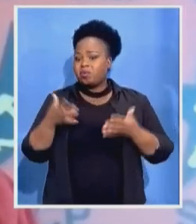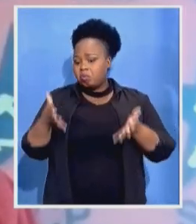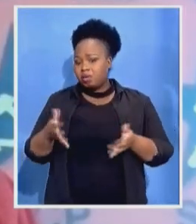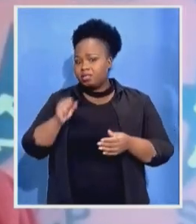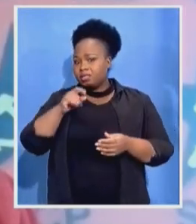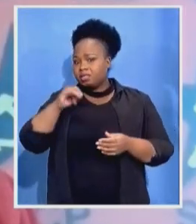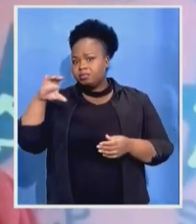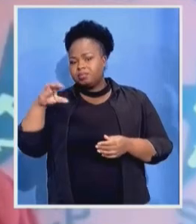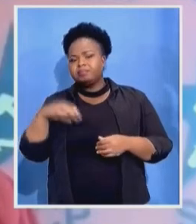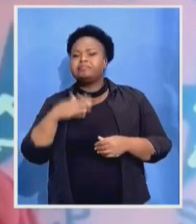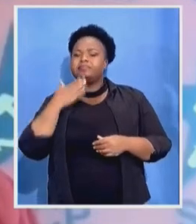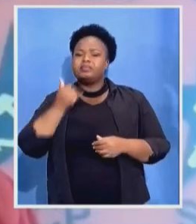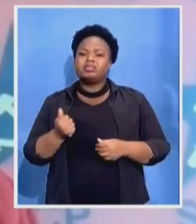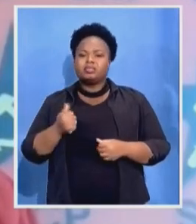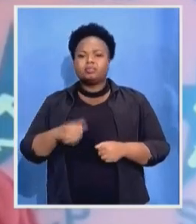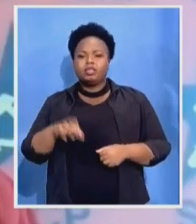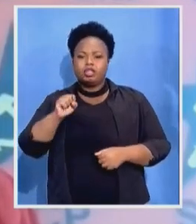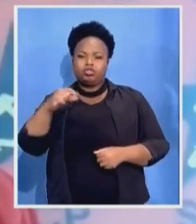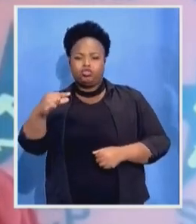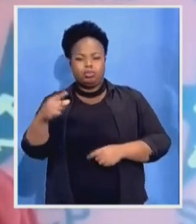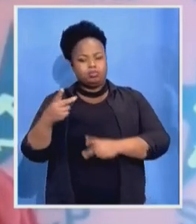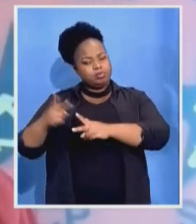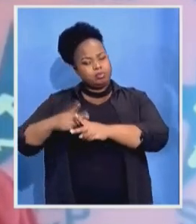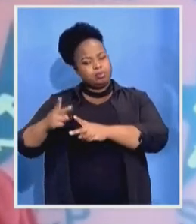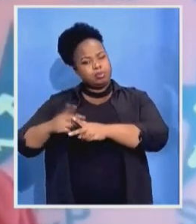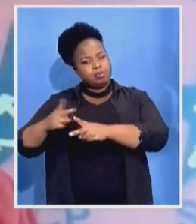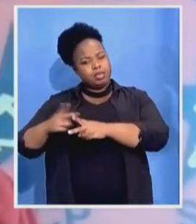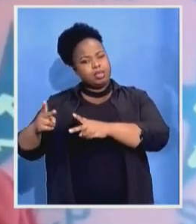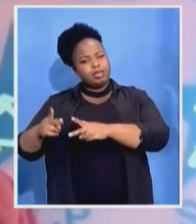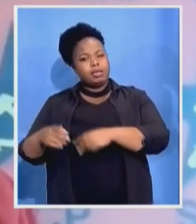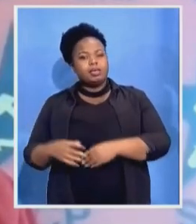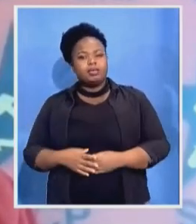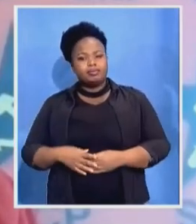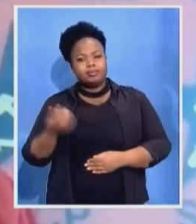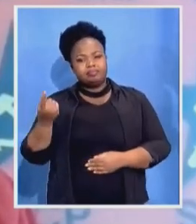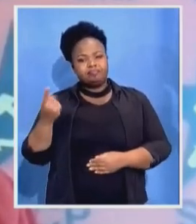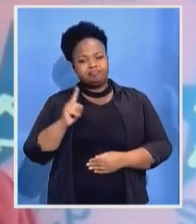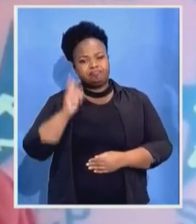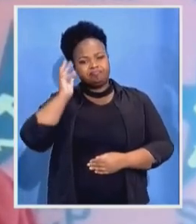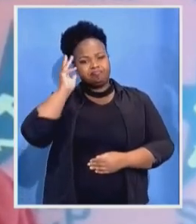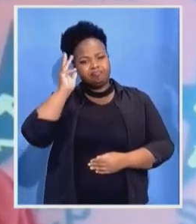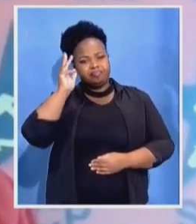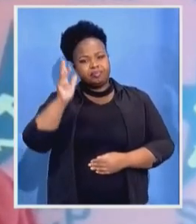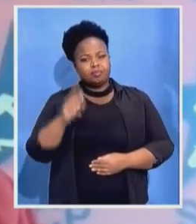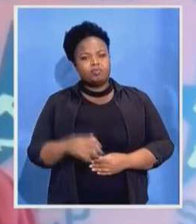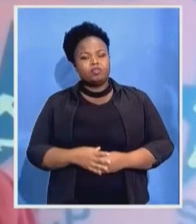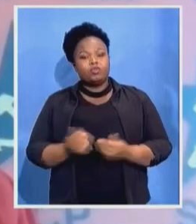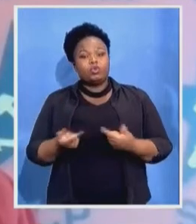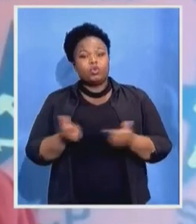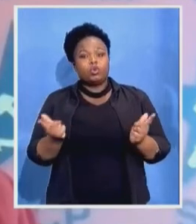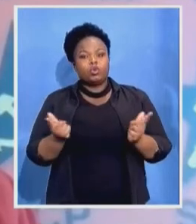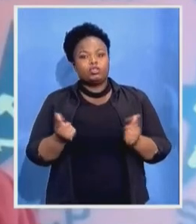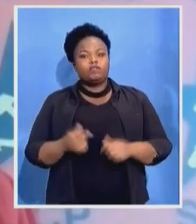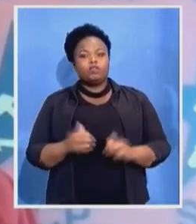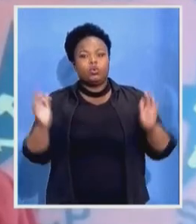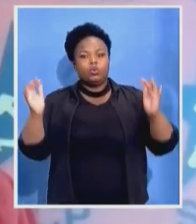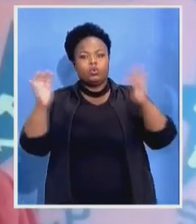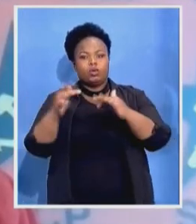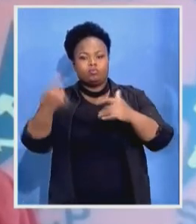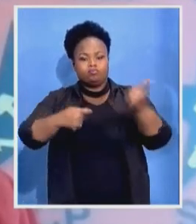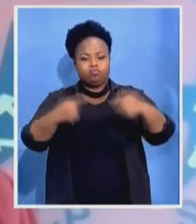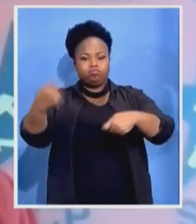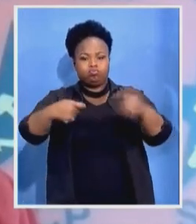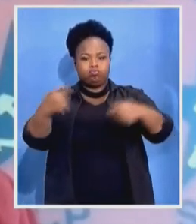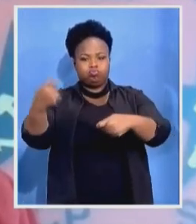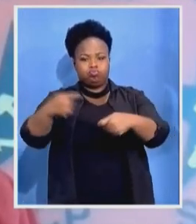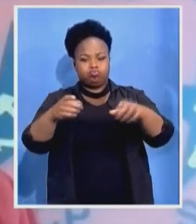himself for the next statement on the launch of the crowdfunding initiative. Following that